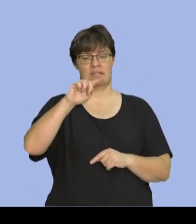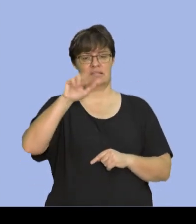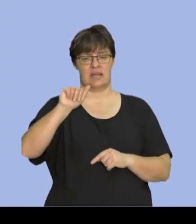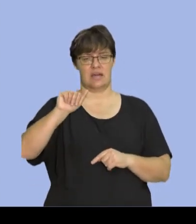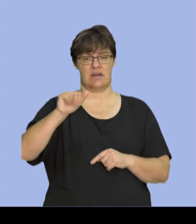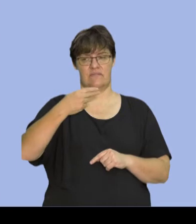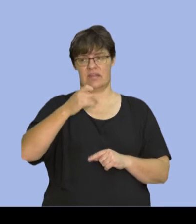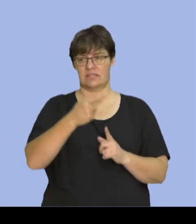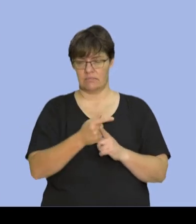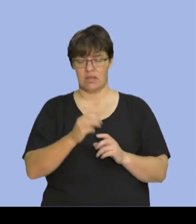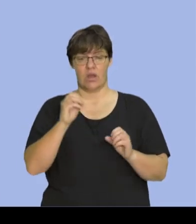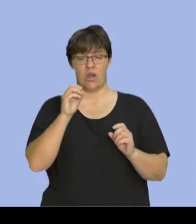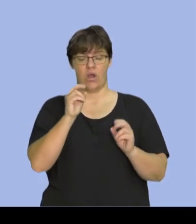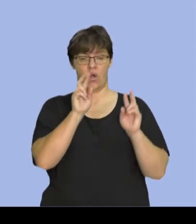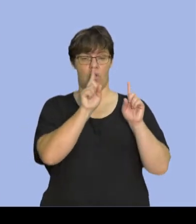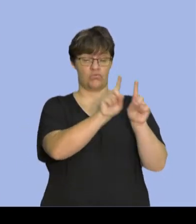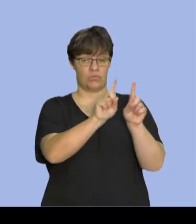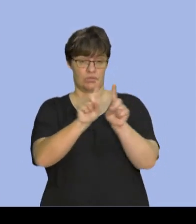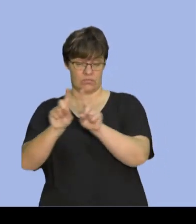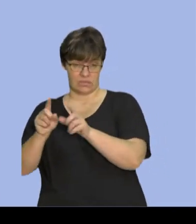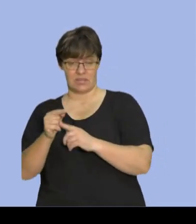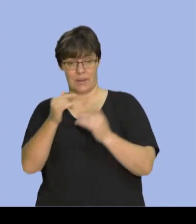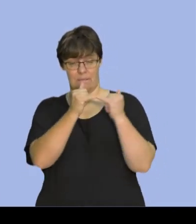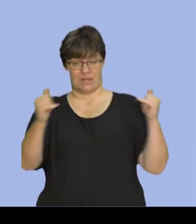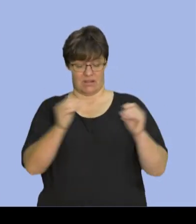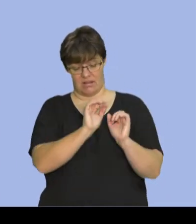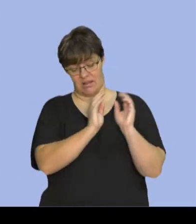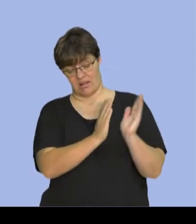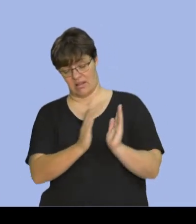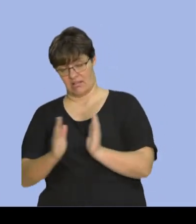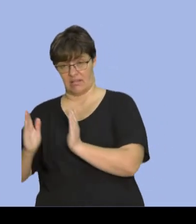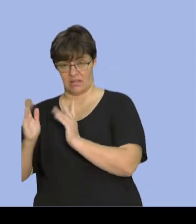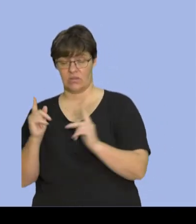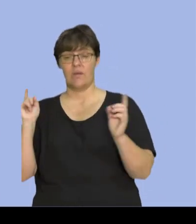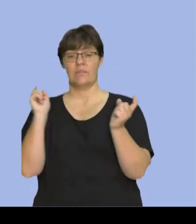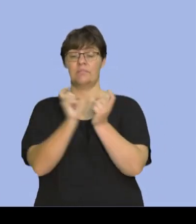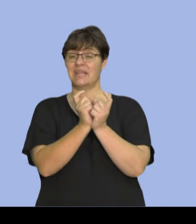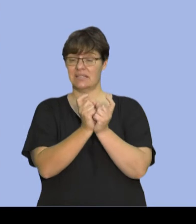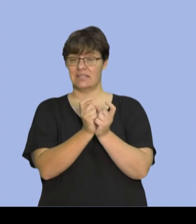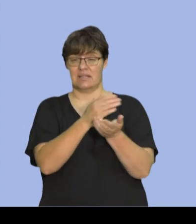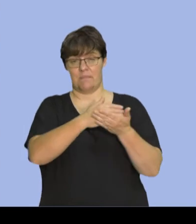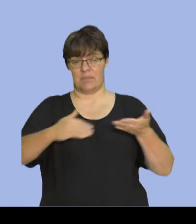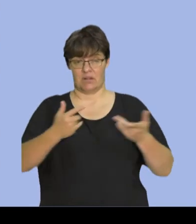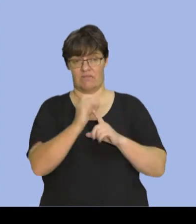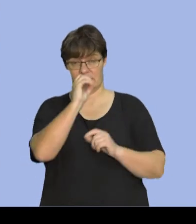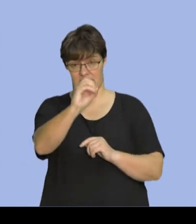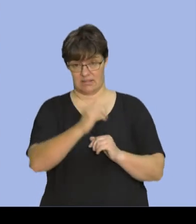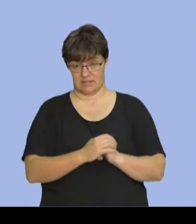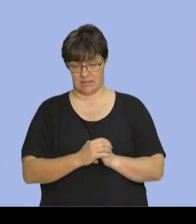characteristic of the chromosomes being arranged along the middle. So again, meeting along the middle of the cell.